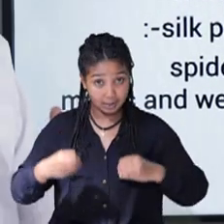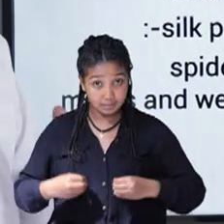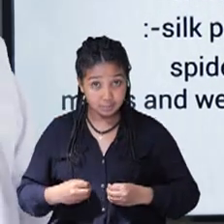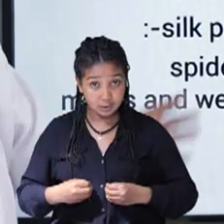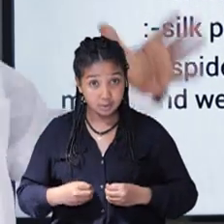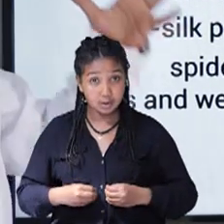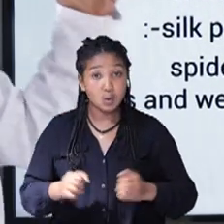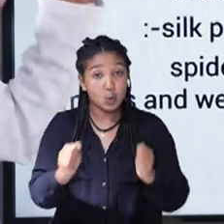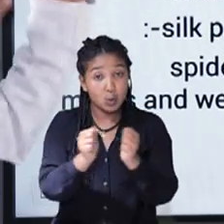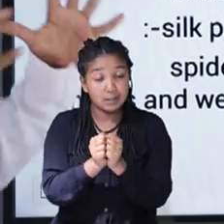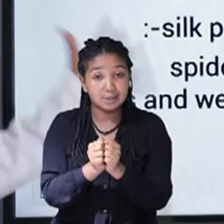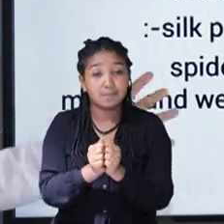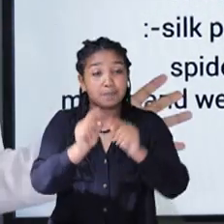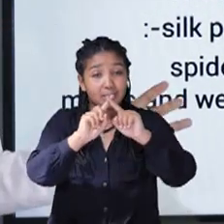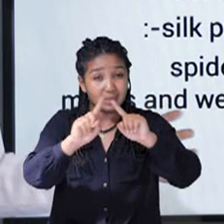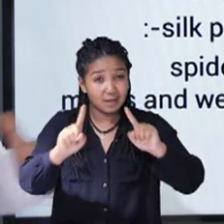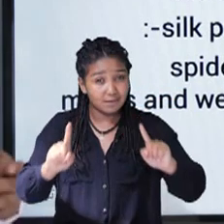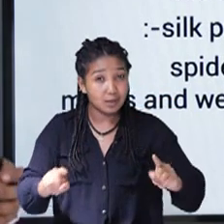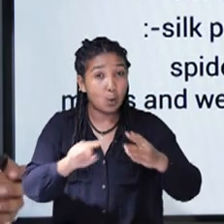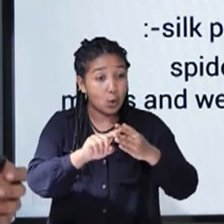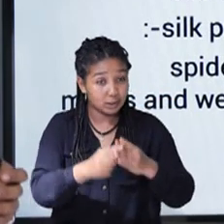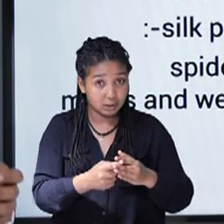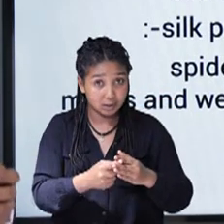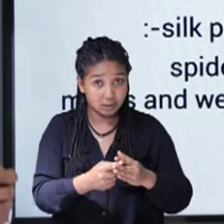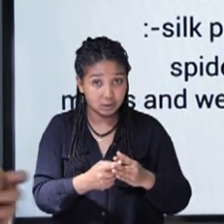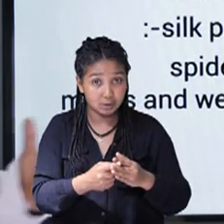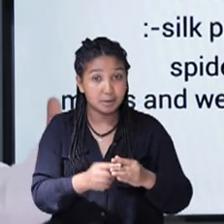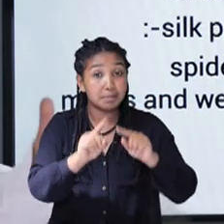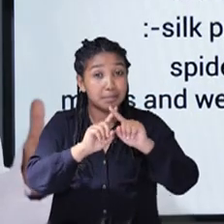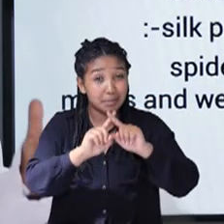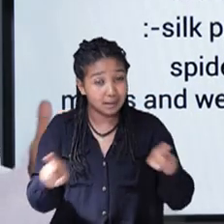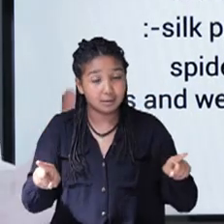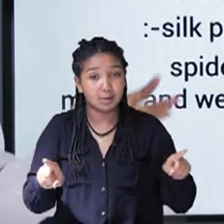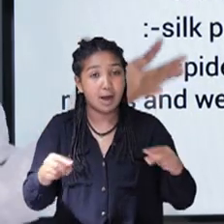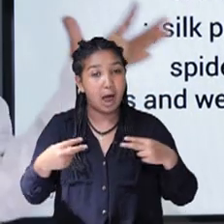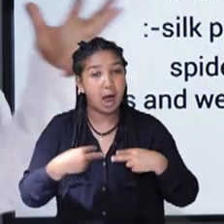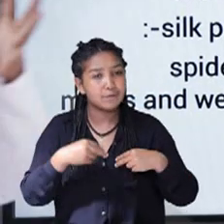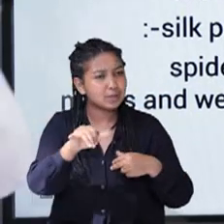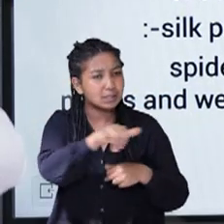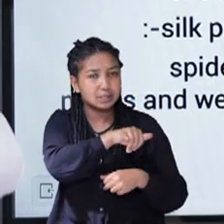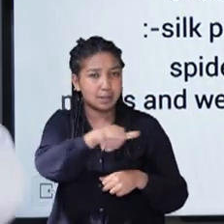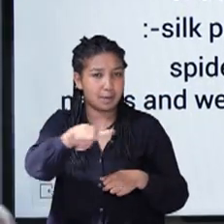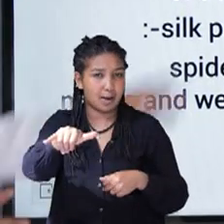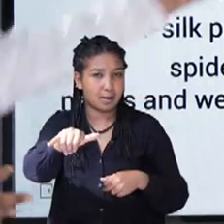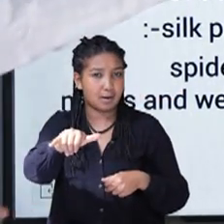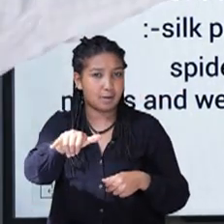Organisms with different origin but having